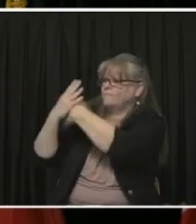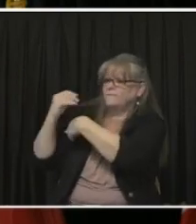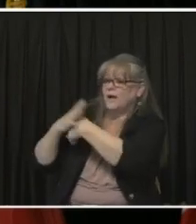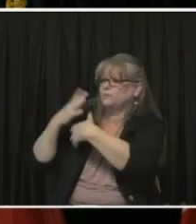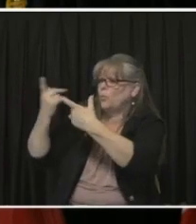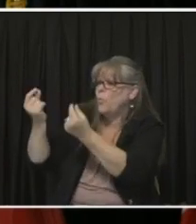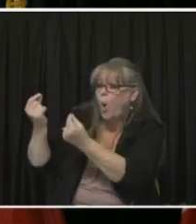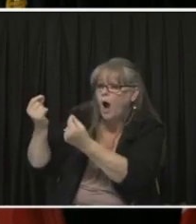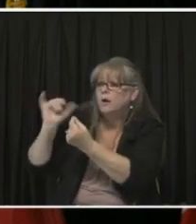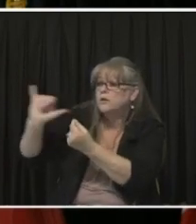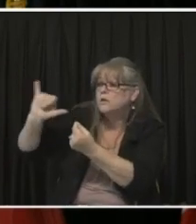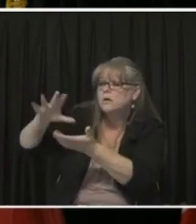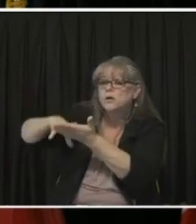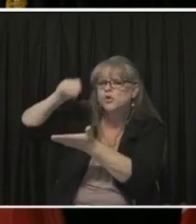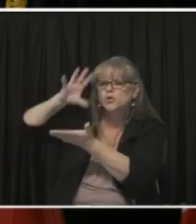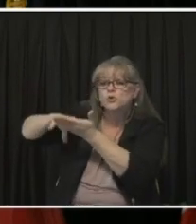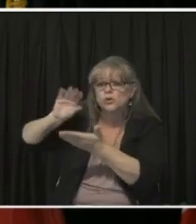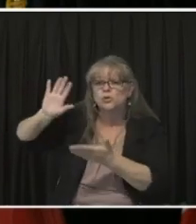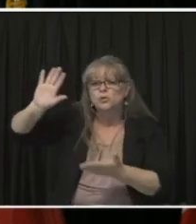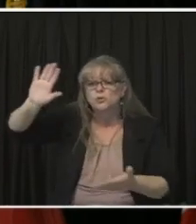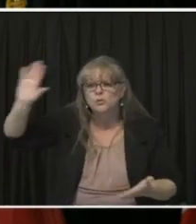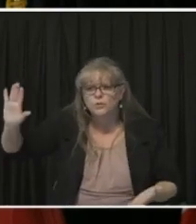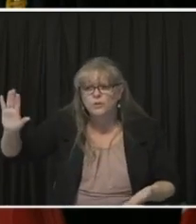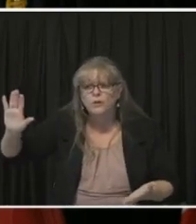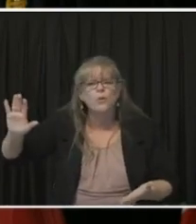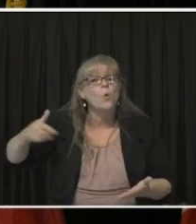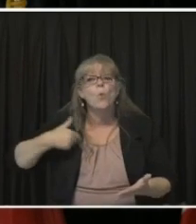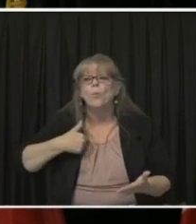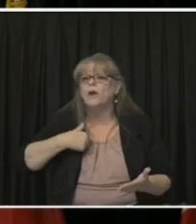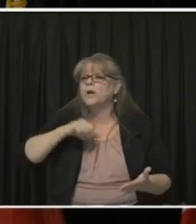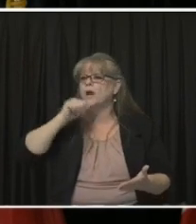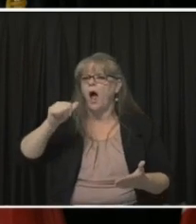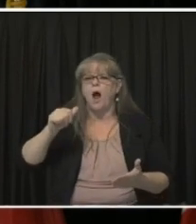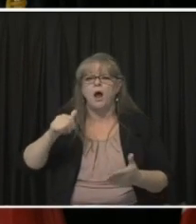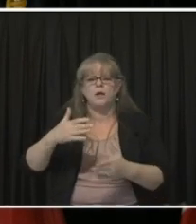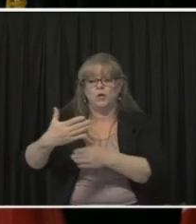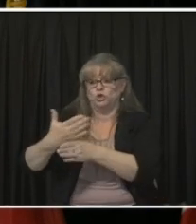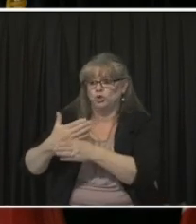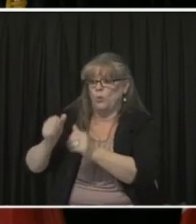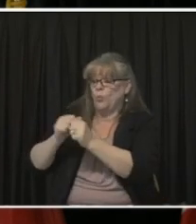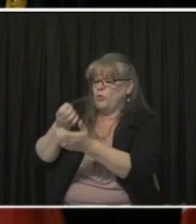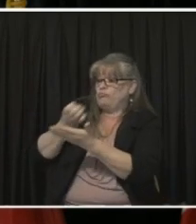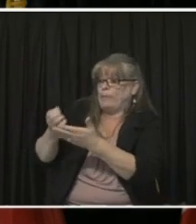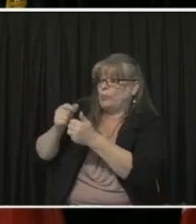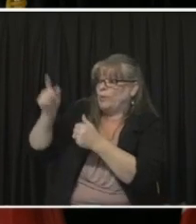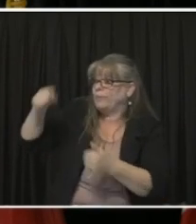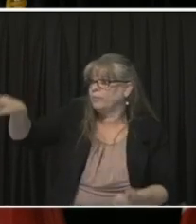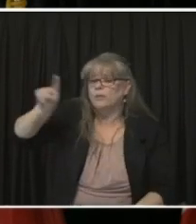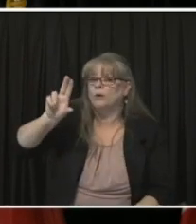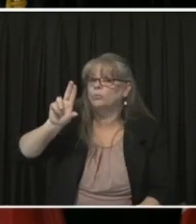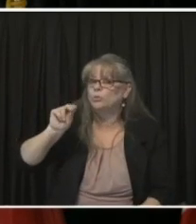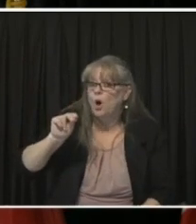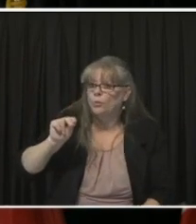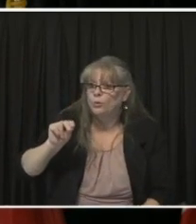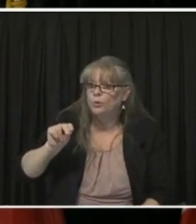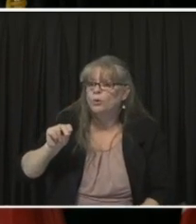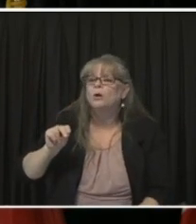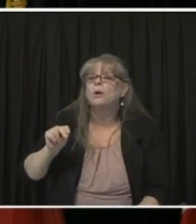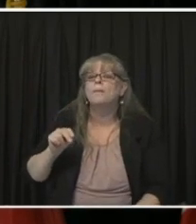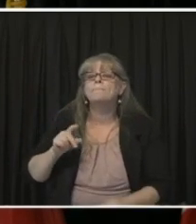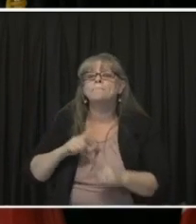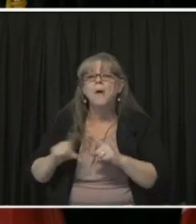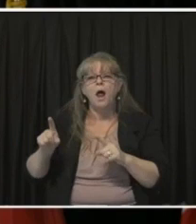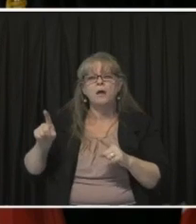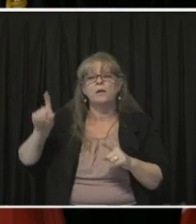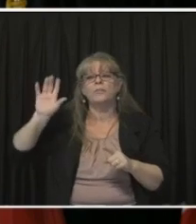not any formal equipment sharing arrangement between those states, but there have been instances already of states that have been willing to,